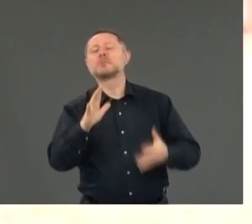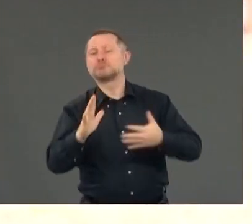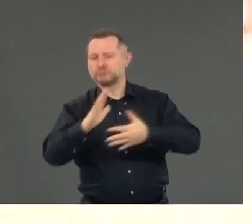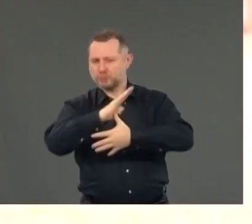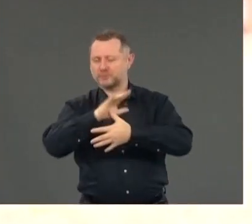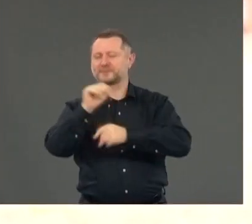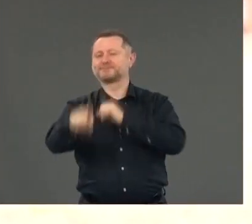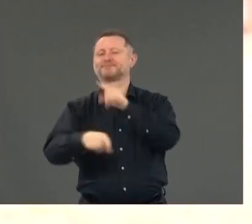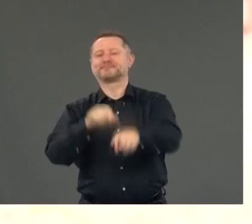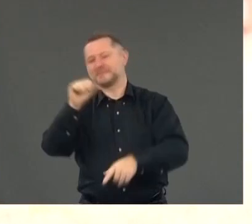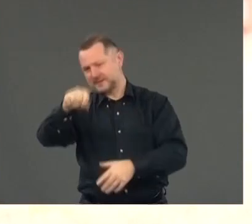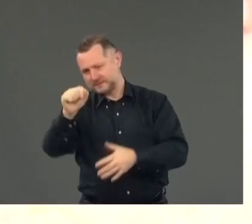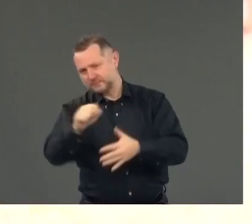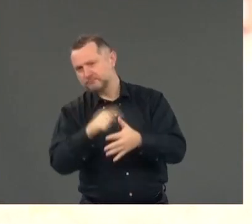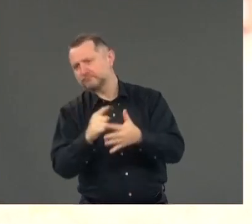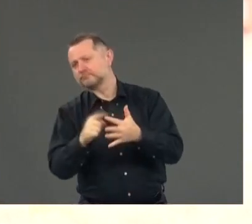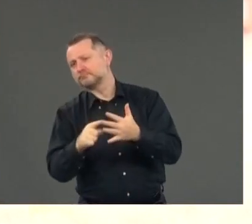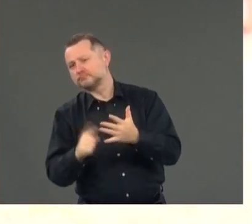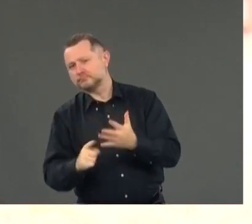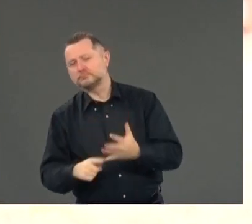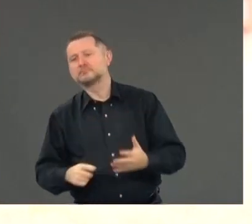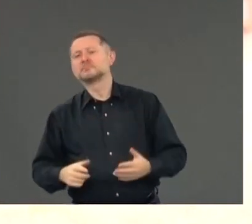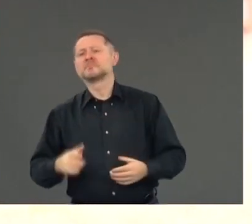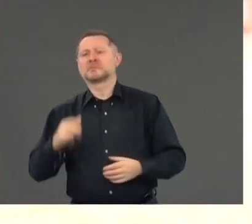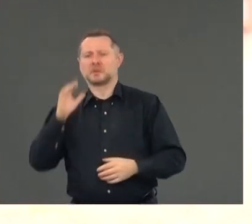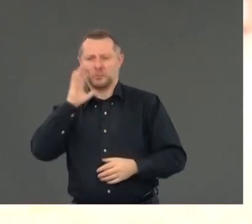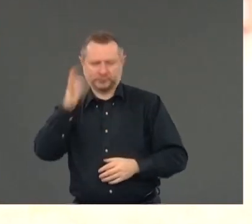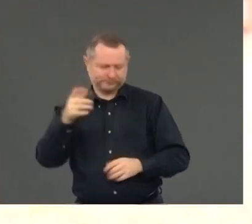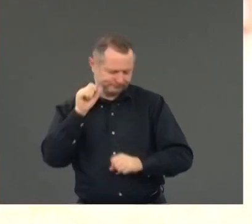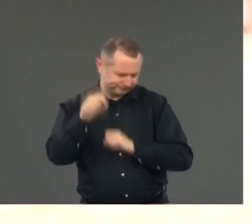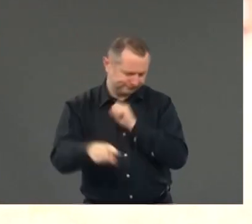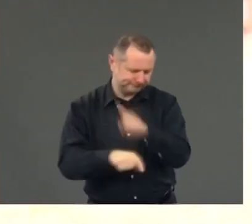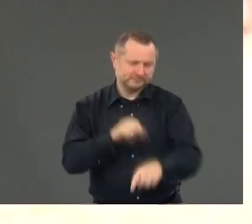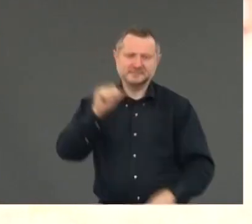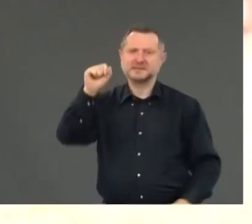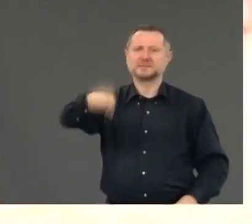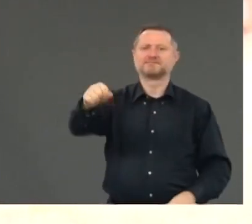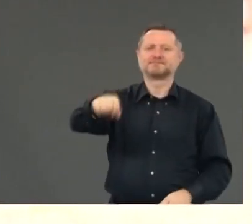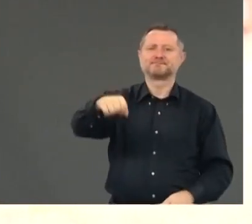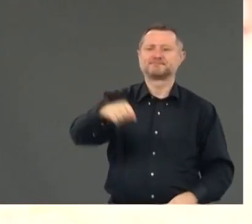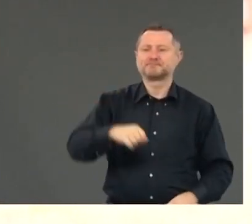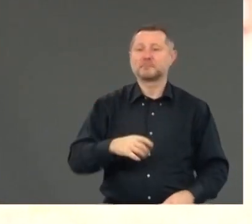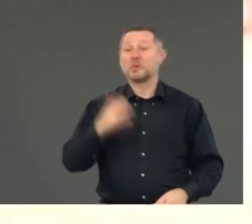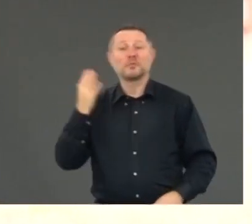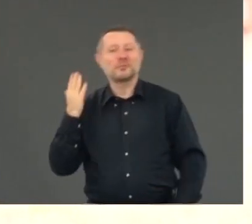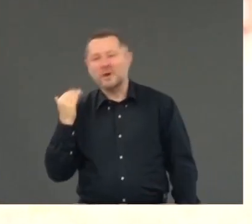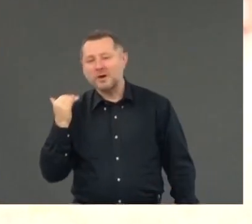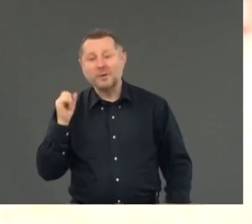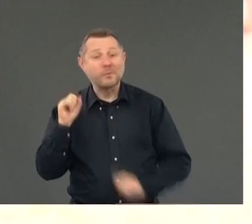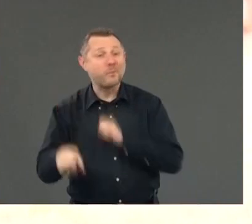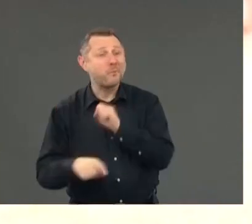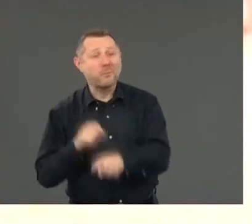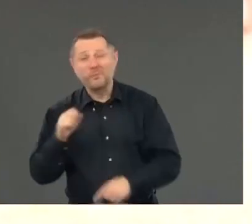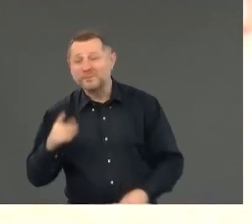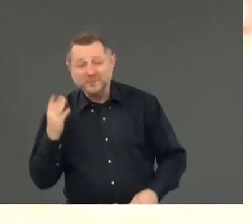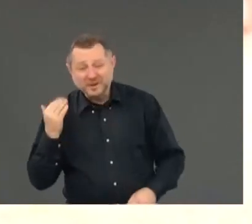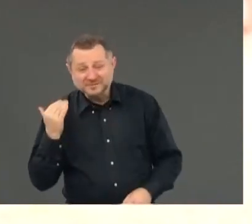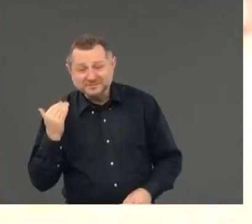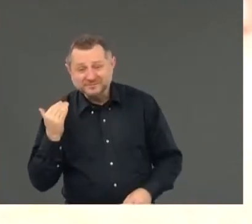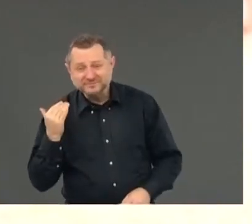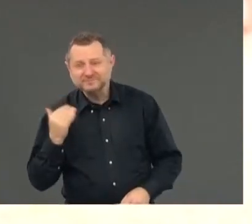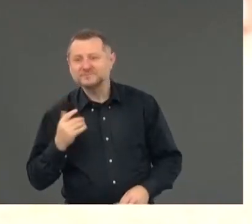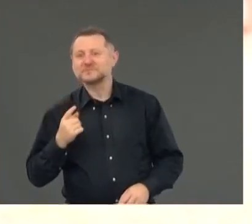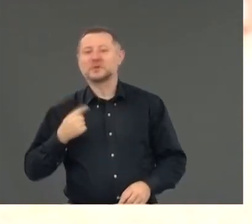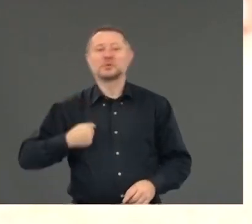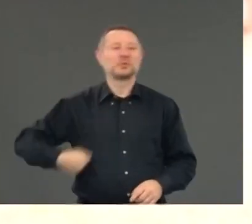and you get the third degree. You get prioritized because what we, all of